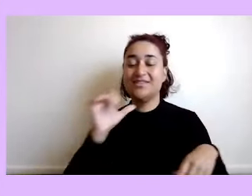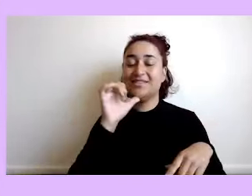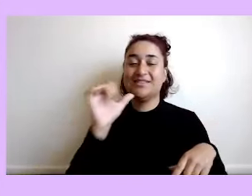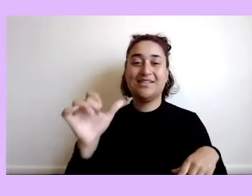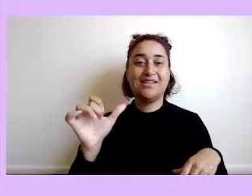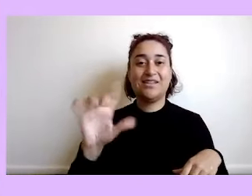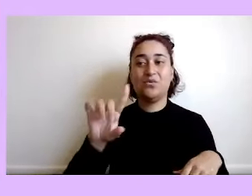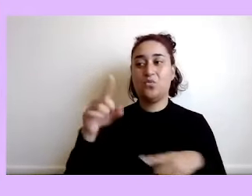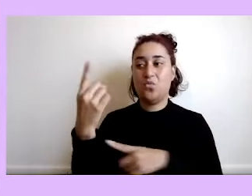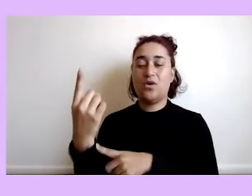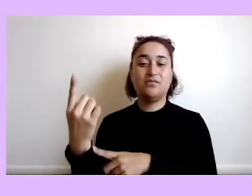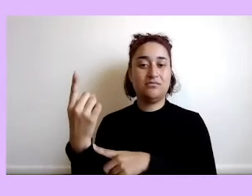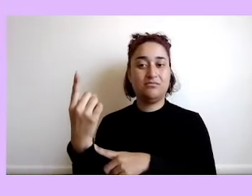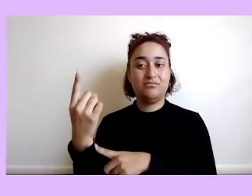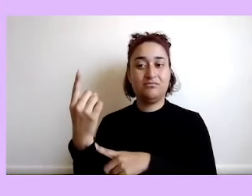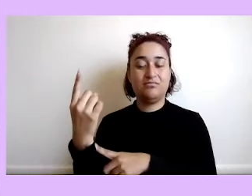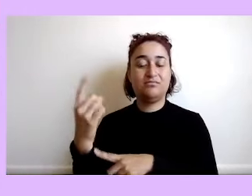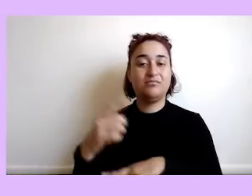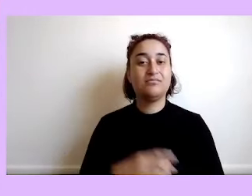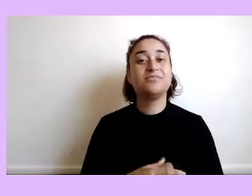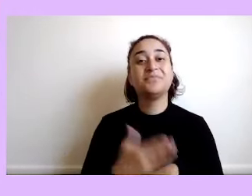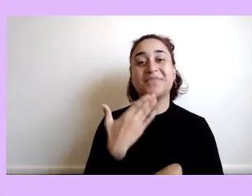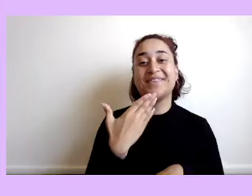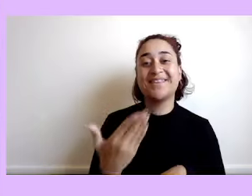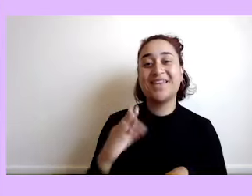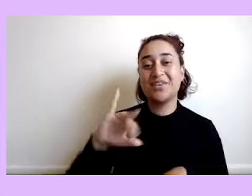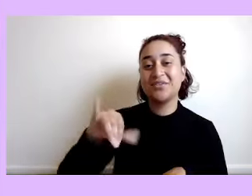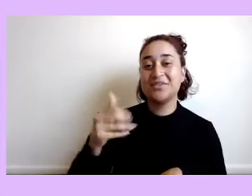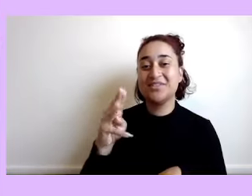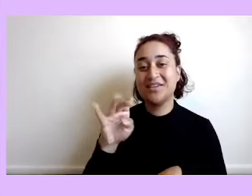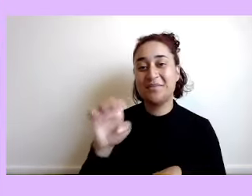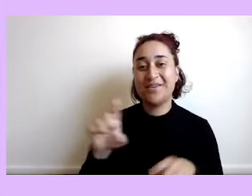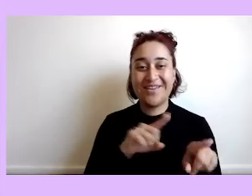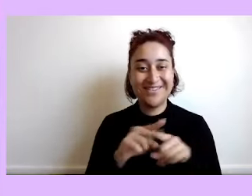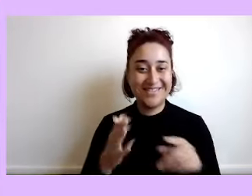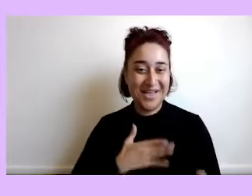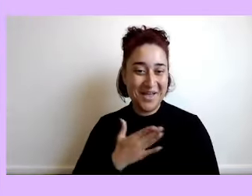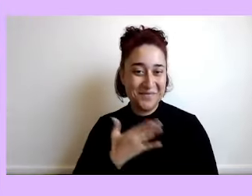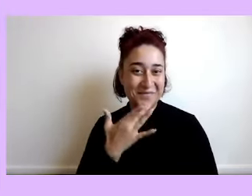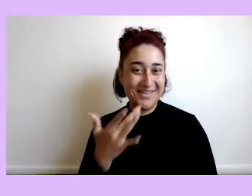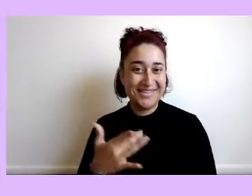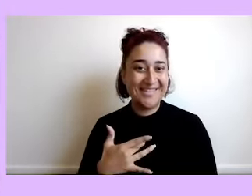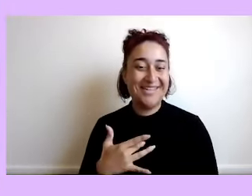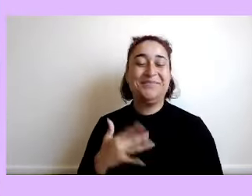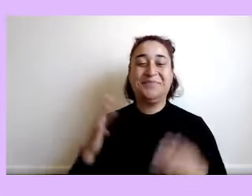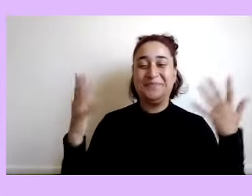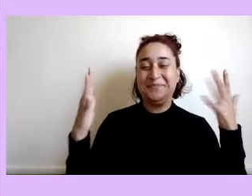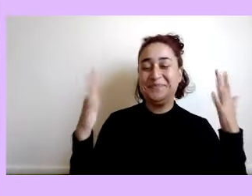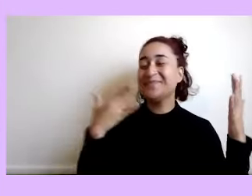one. Thanks, Jamie. Also, happy birthday. Thanks.